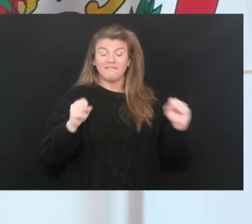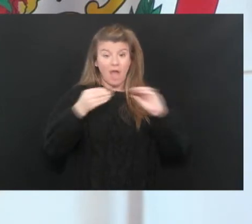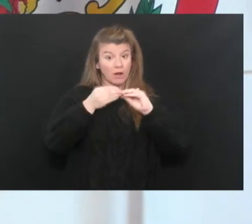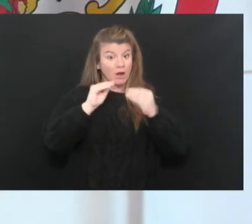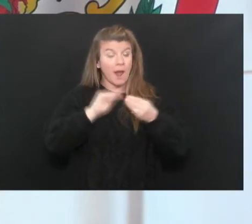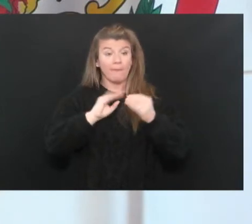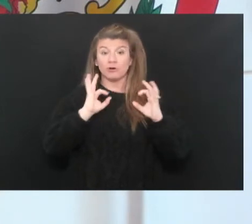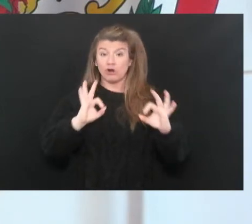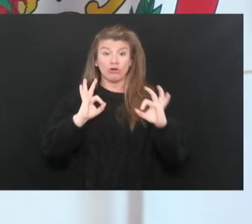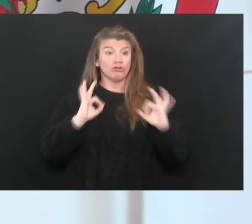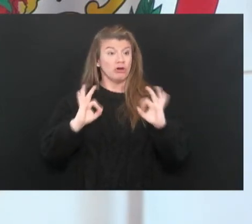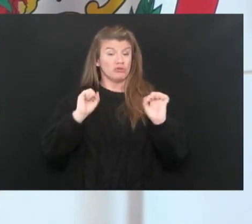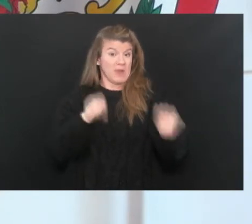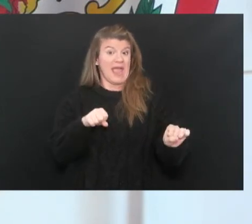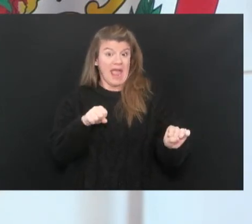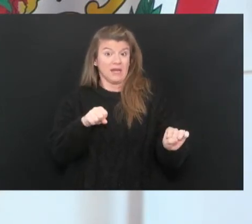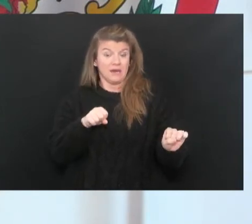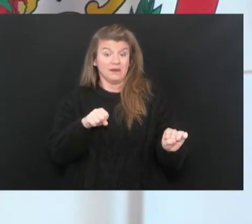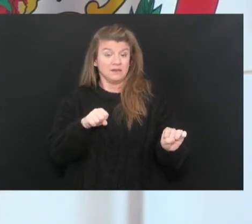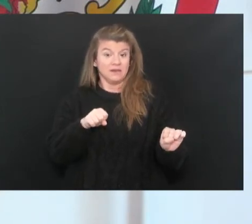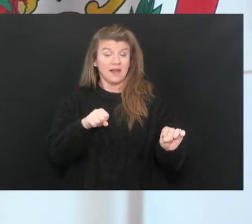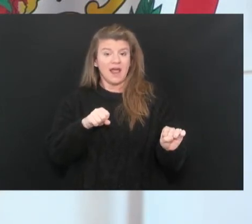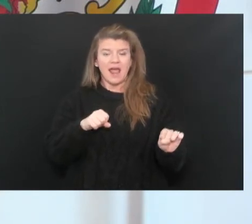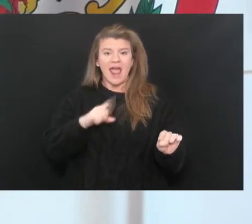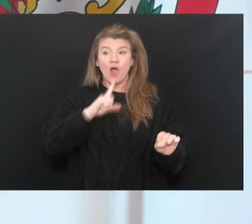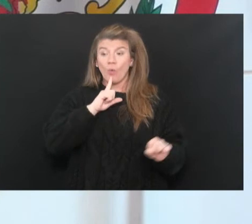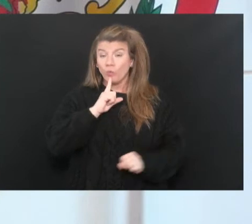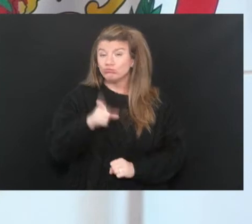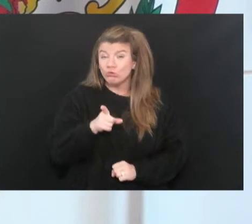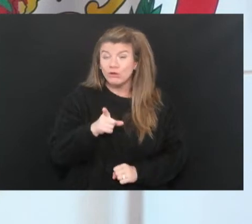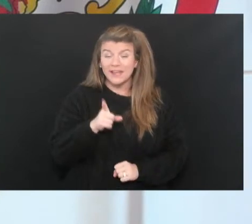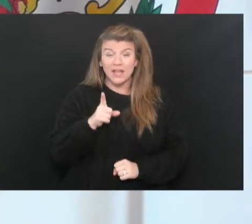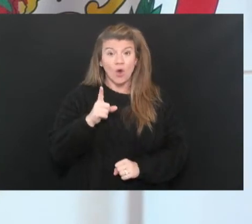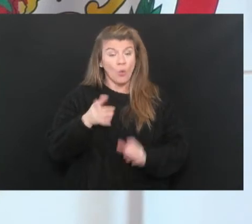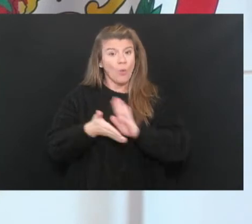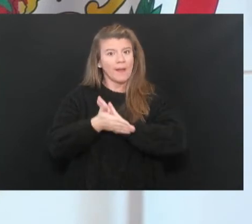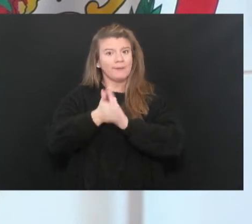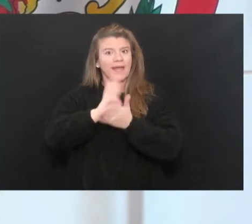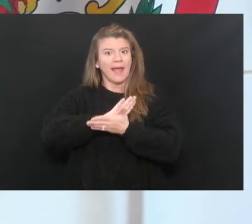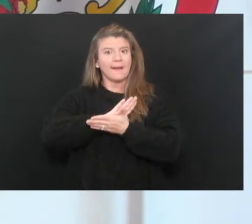as good as we could possibly keep them. And we truly became the